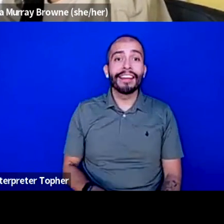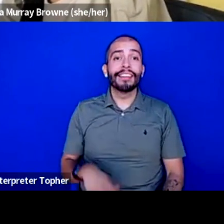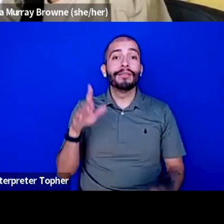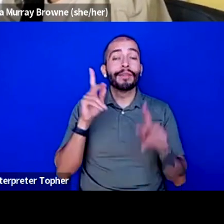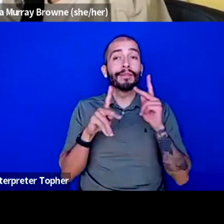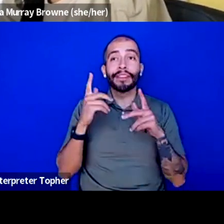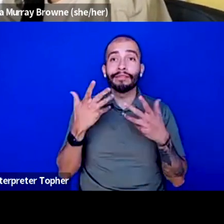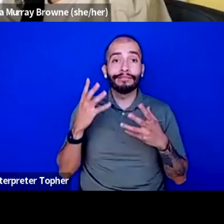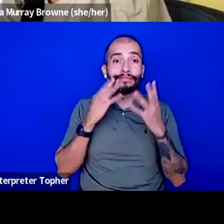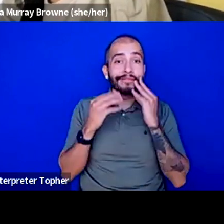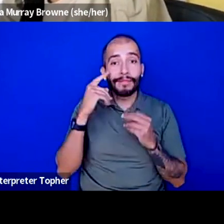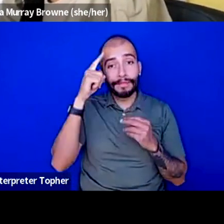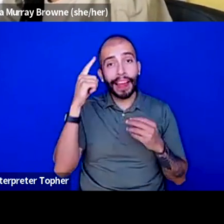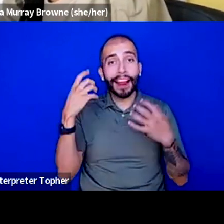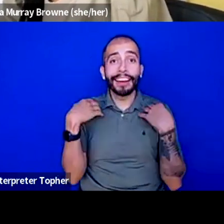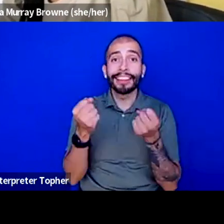institutions are here to